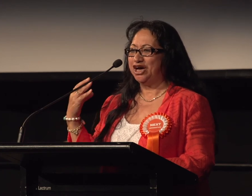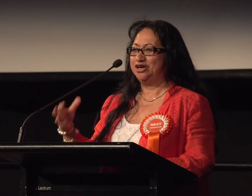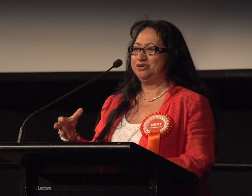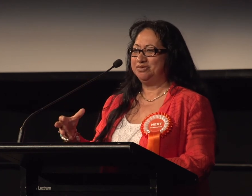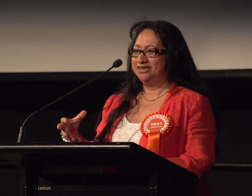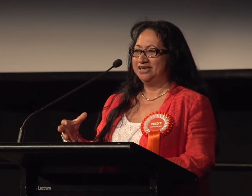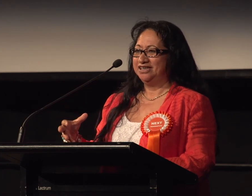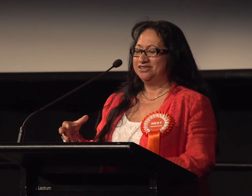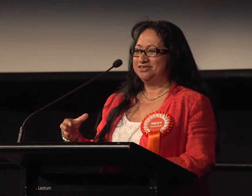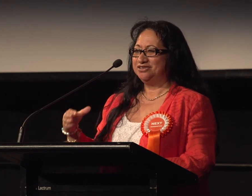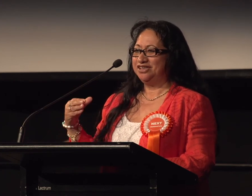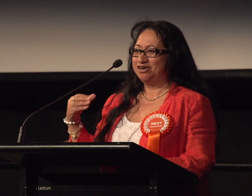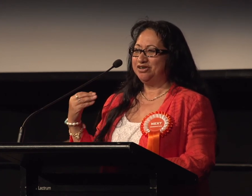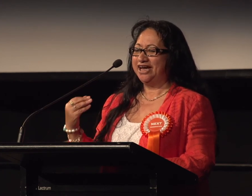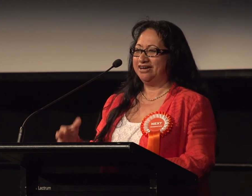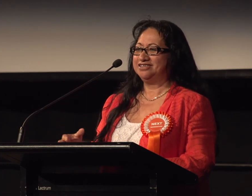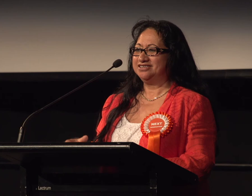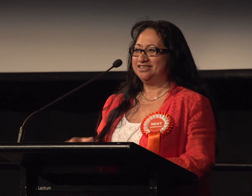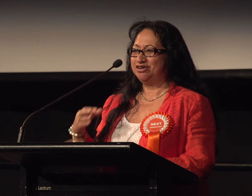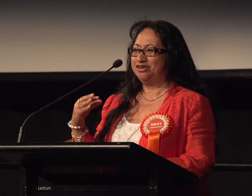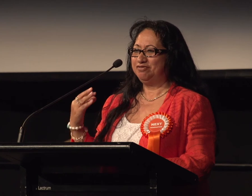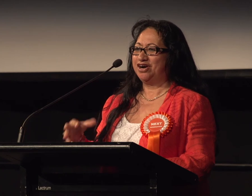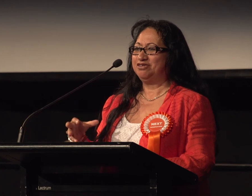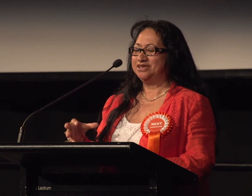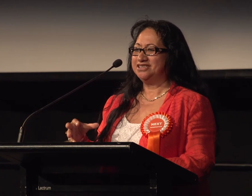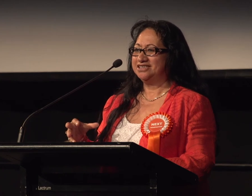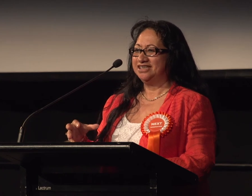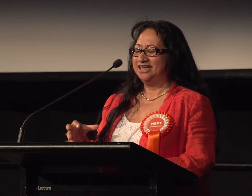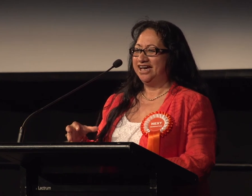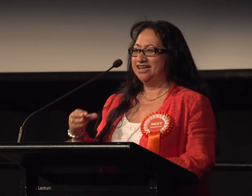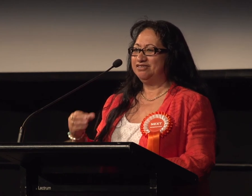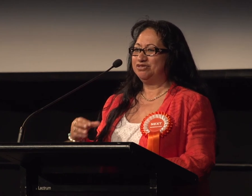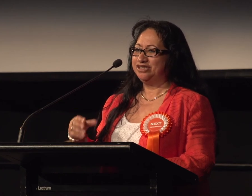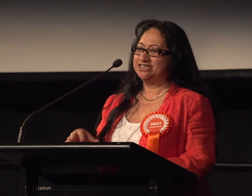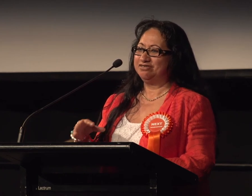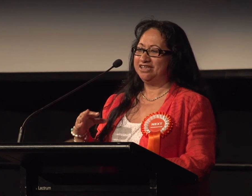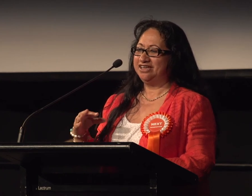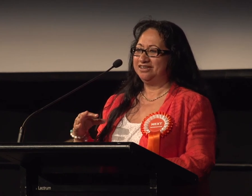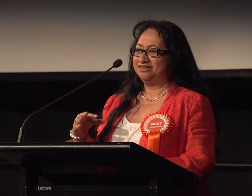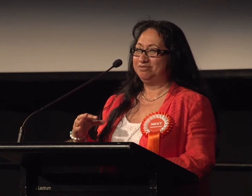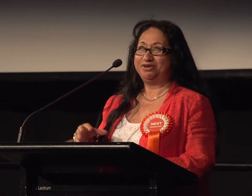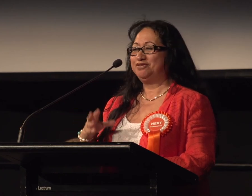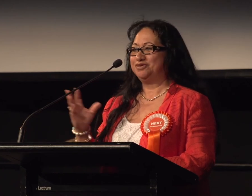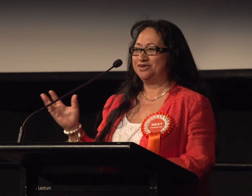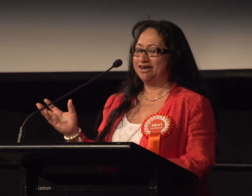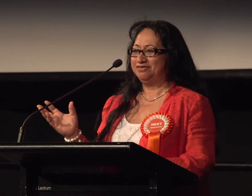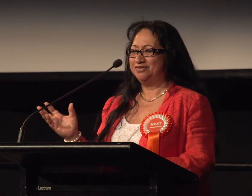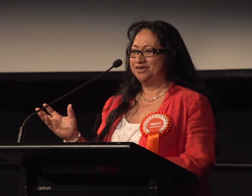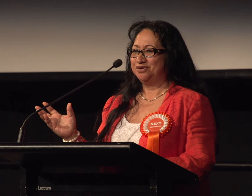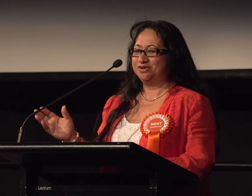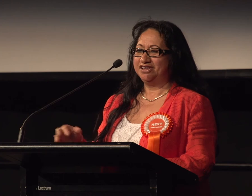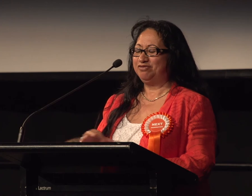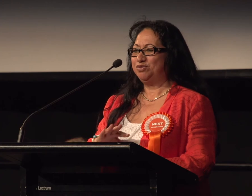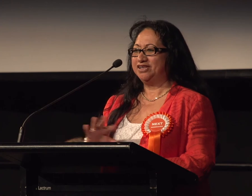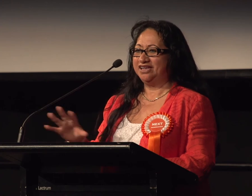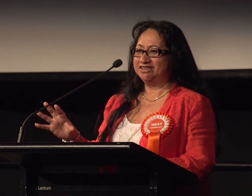back home to their own house, their own environment, and live the rest of their beautiful life